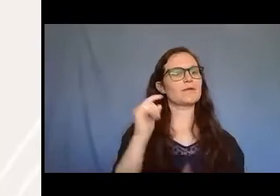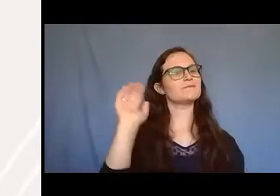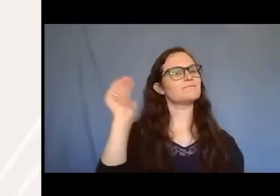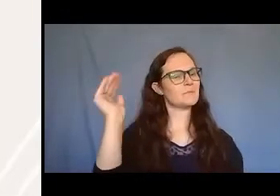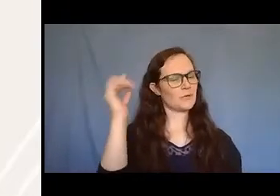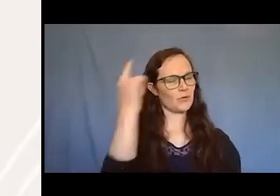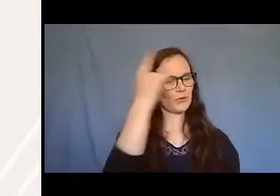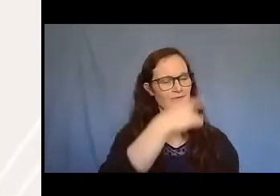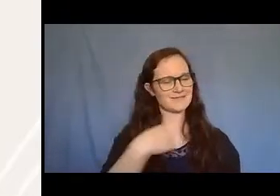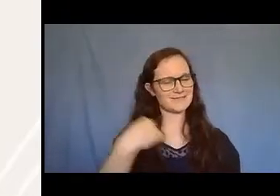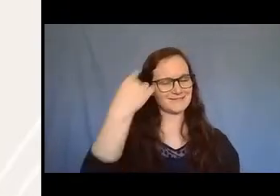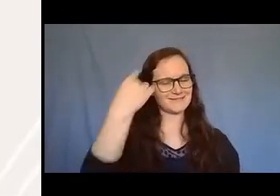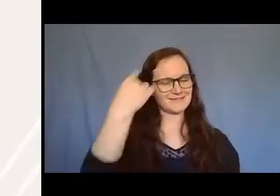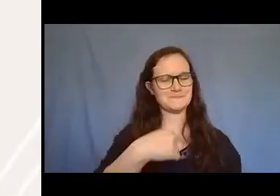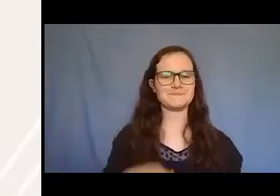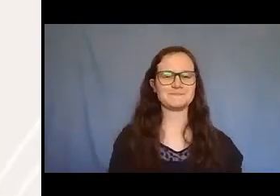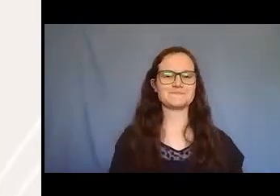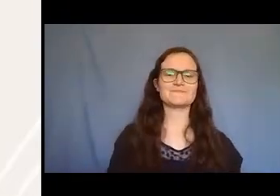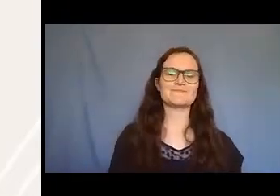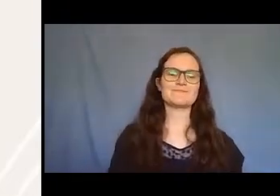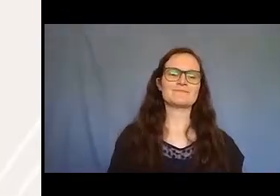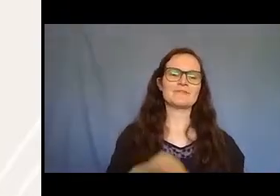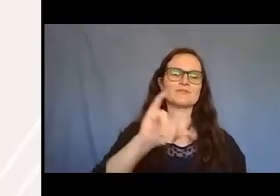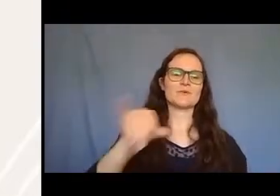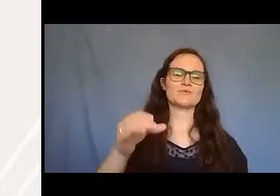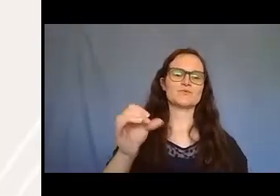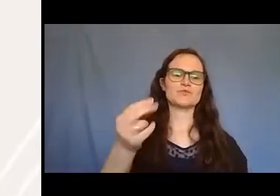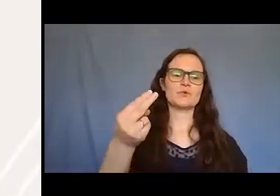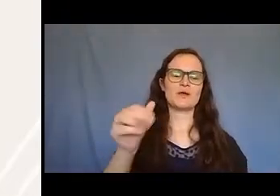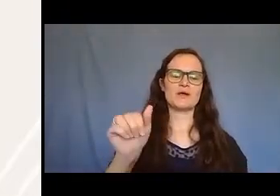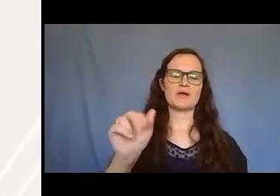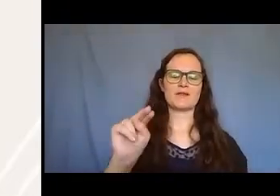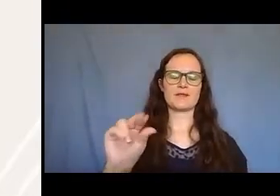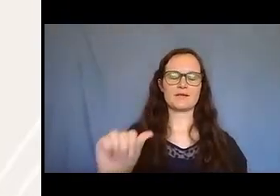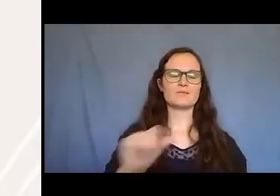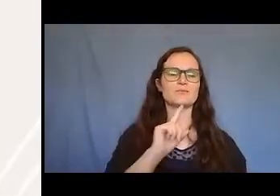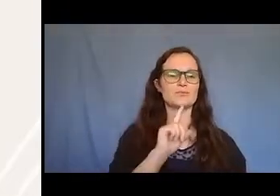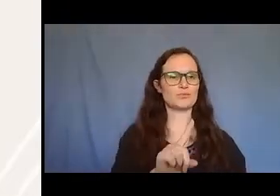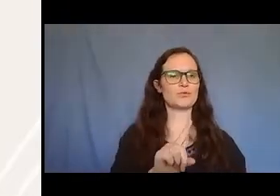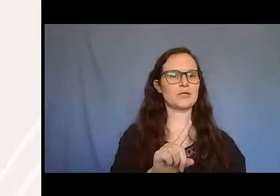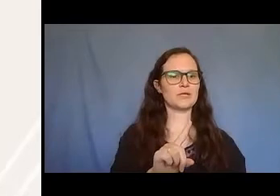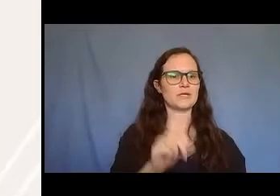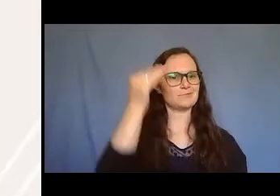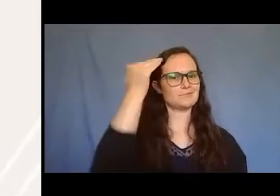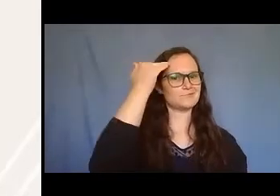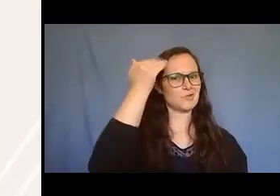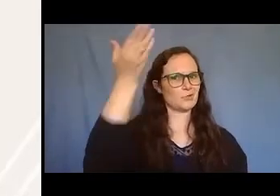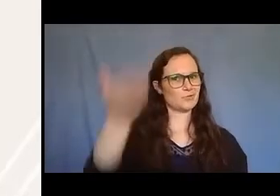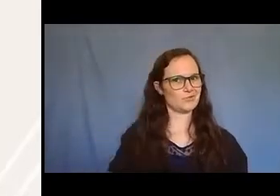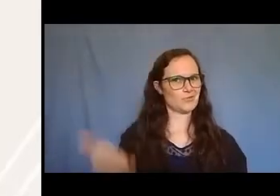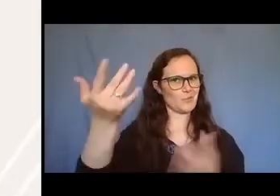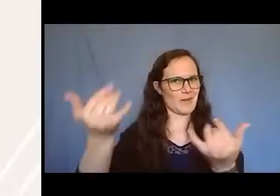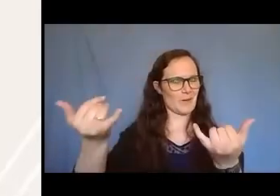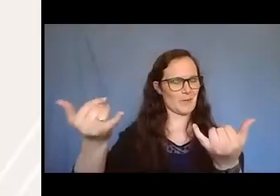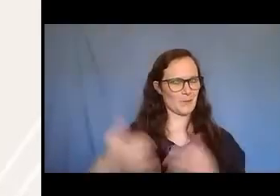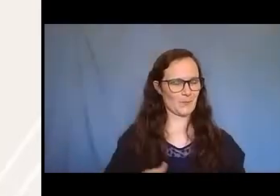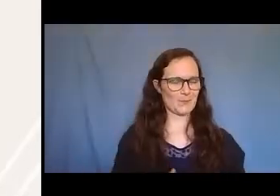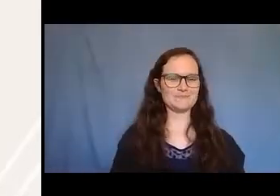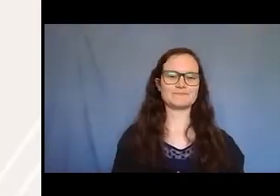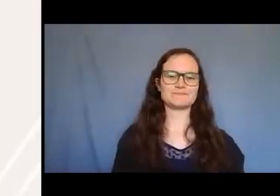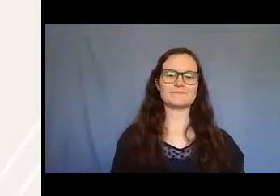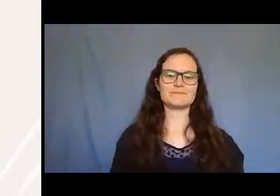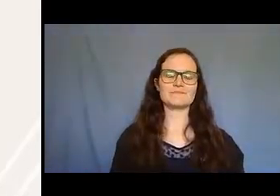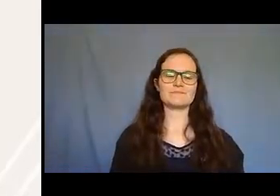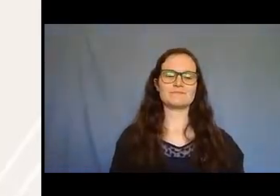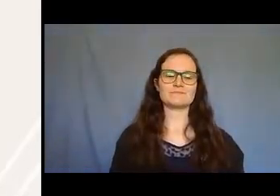by now. So Johanna, I'm sure we're all familiar with you at this point, so I'm gonna allow you to